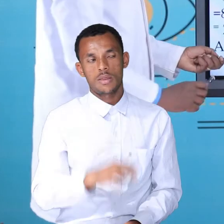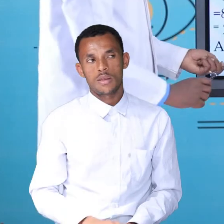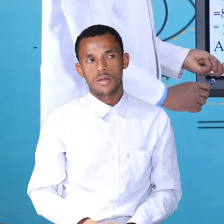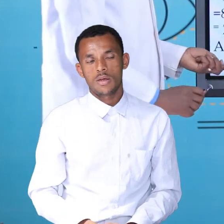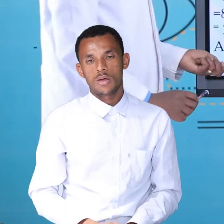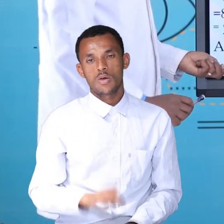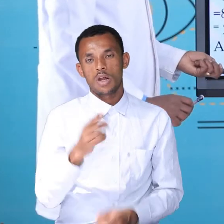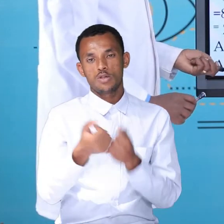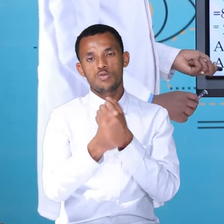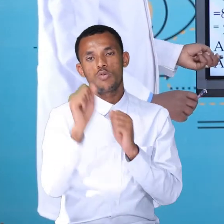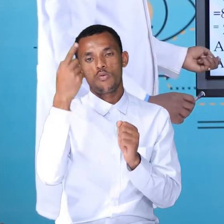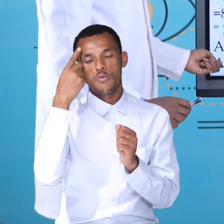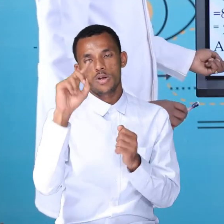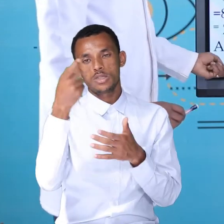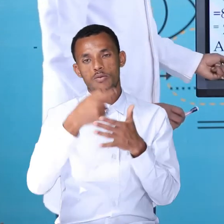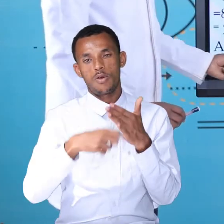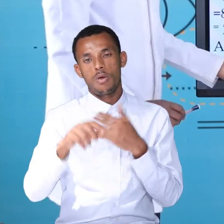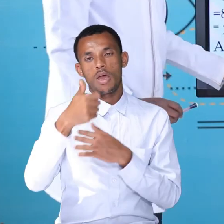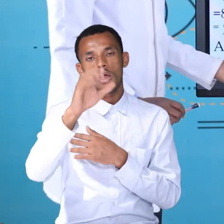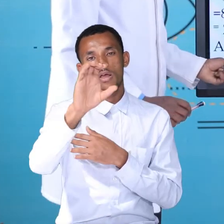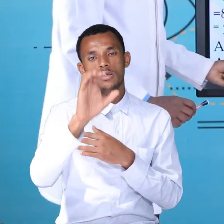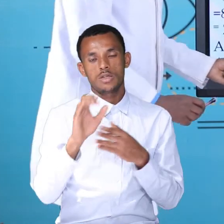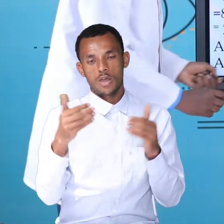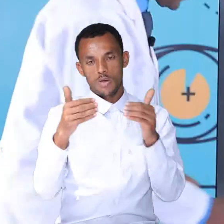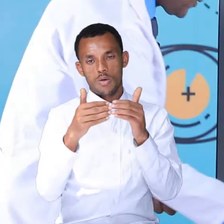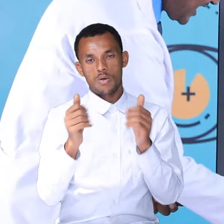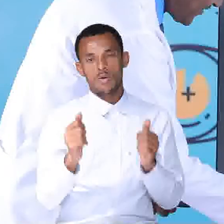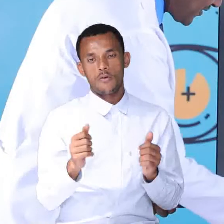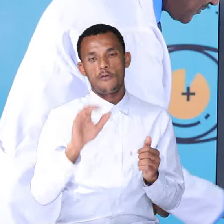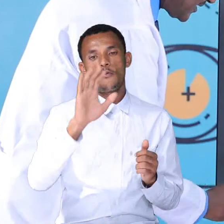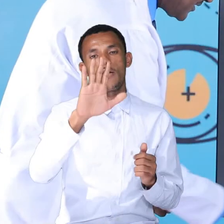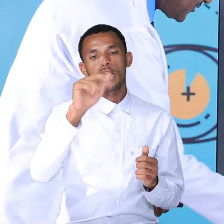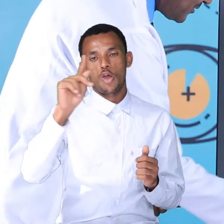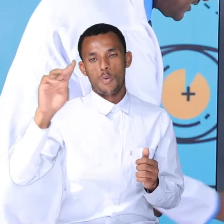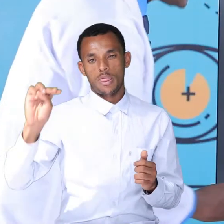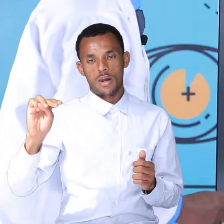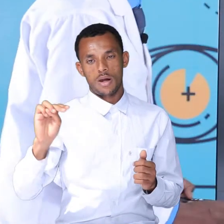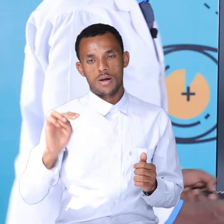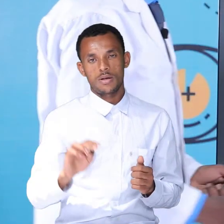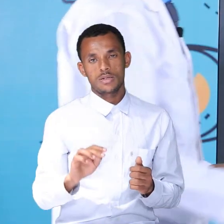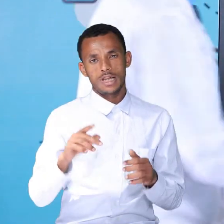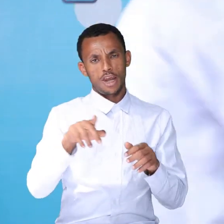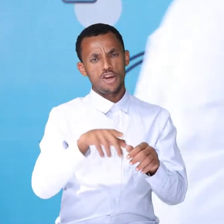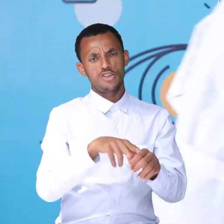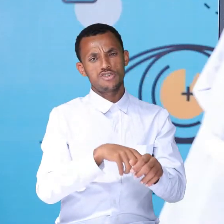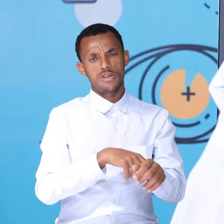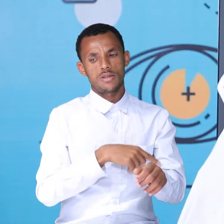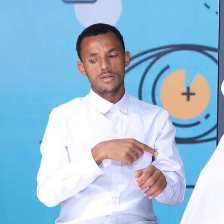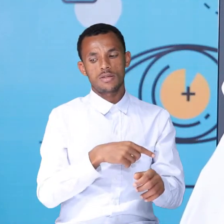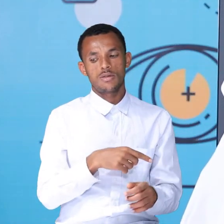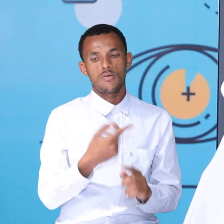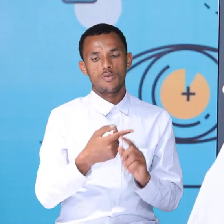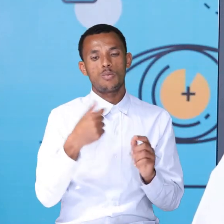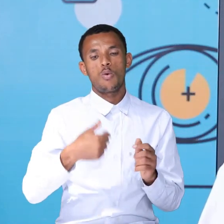Then you can solve for the value AC. AC to be equal to 5 kilometers it will be. The distance from